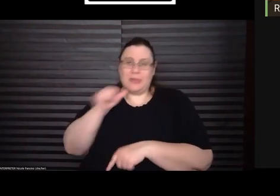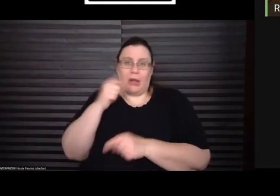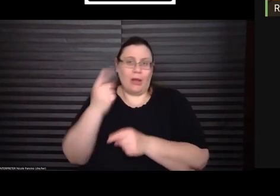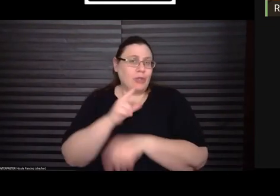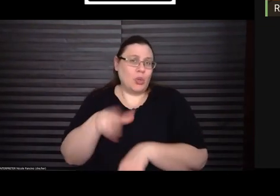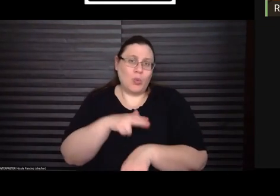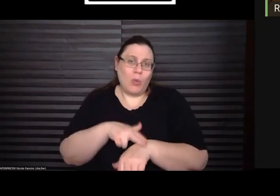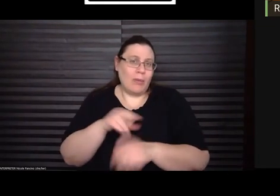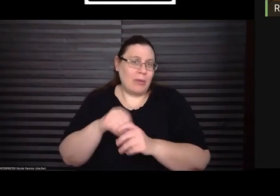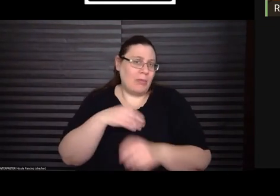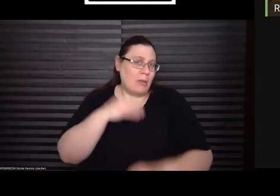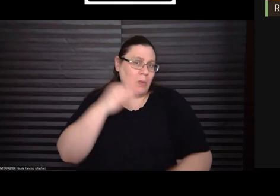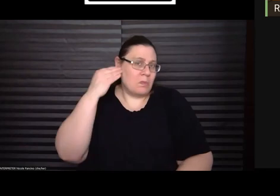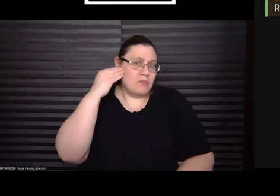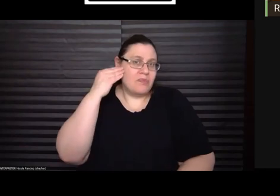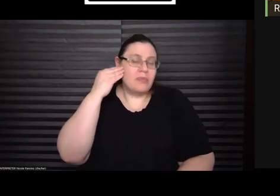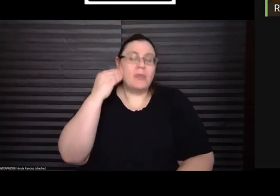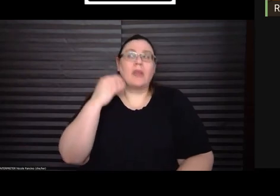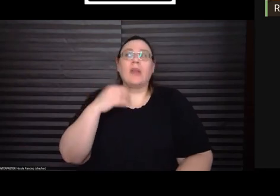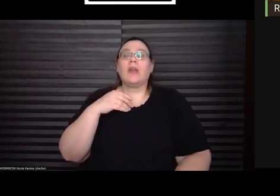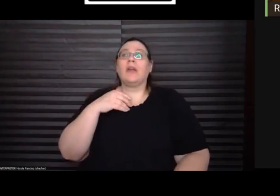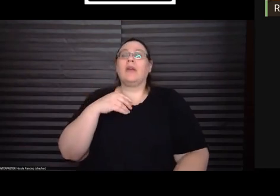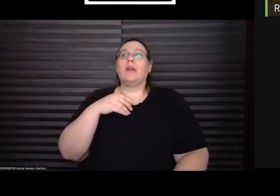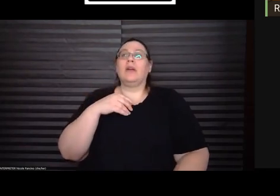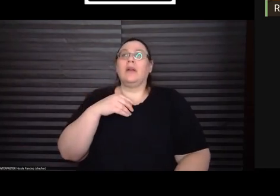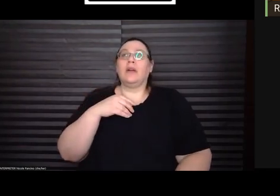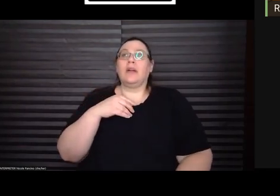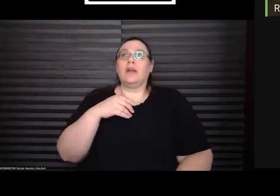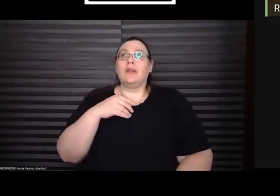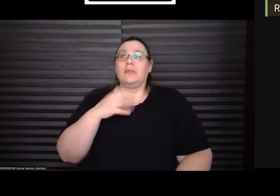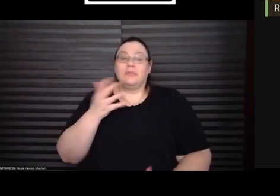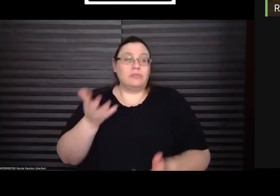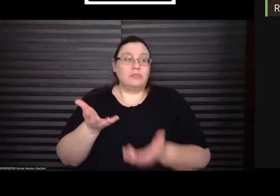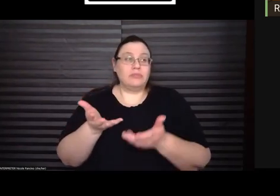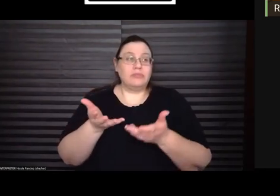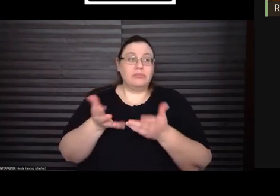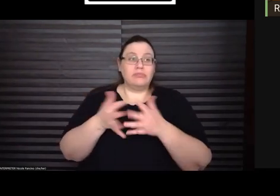norm. So I was like very